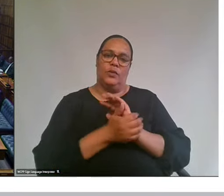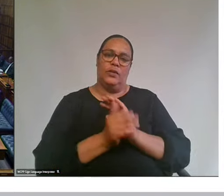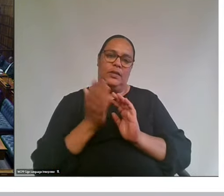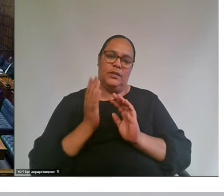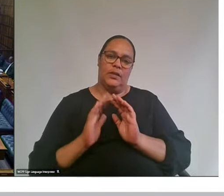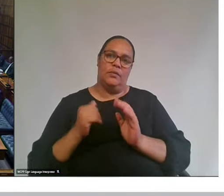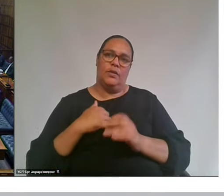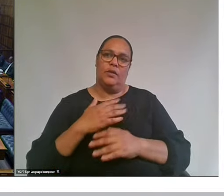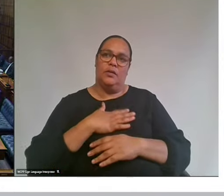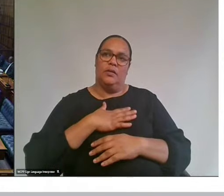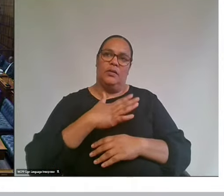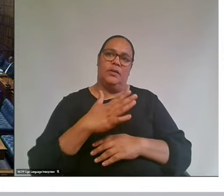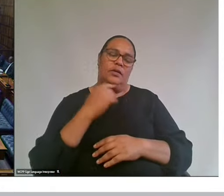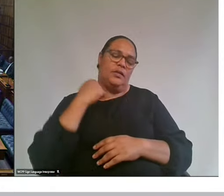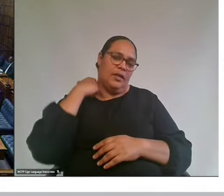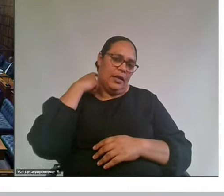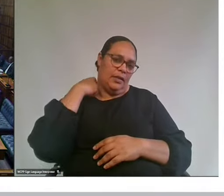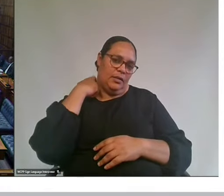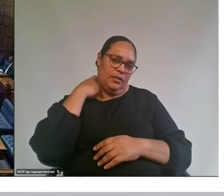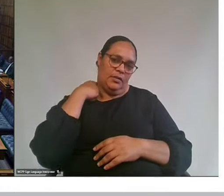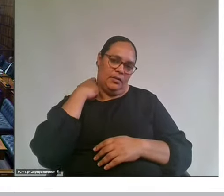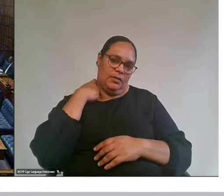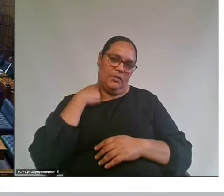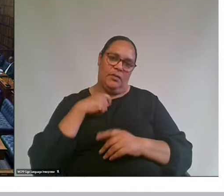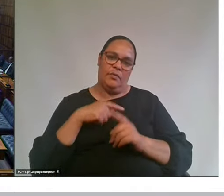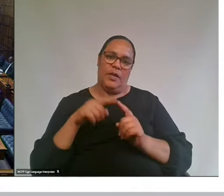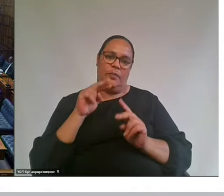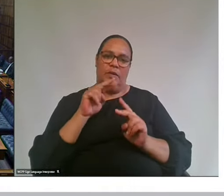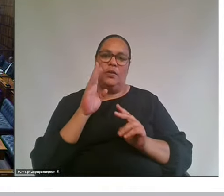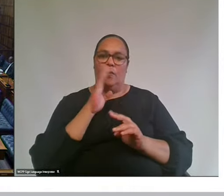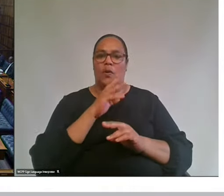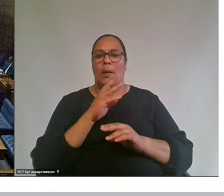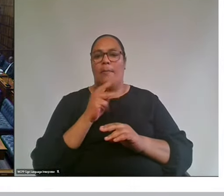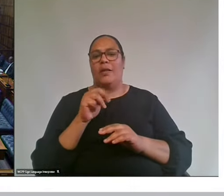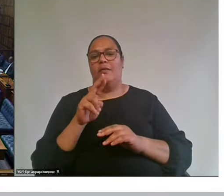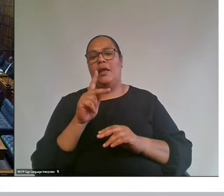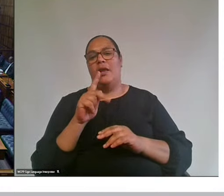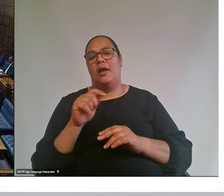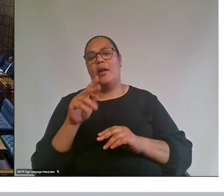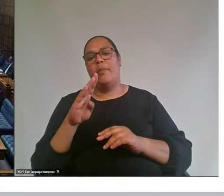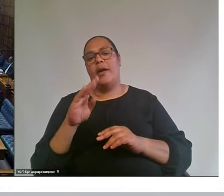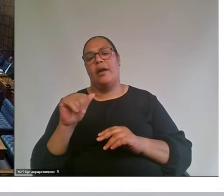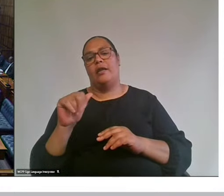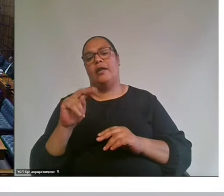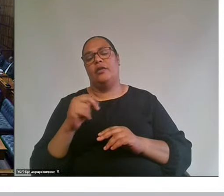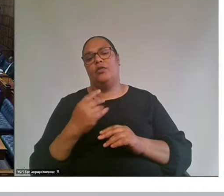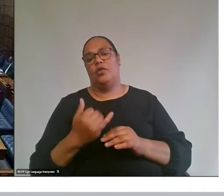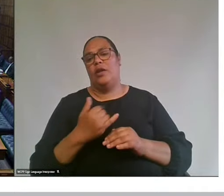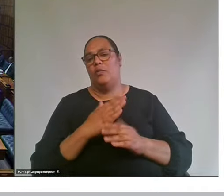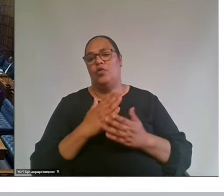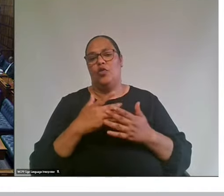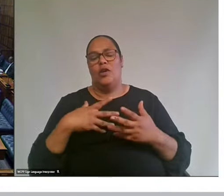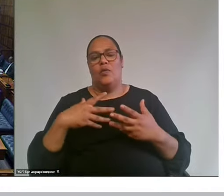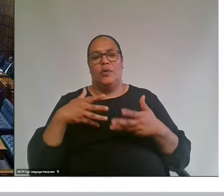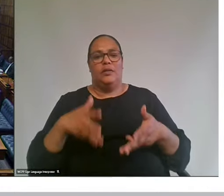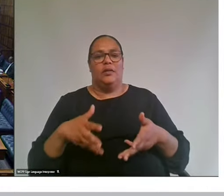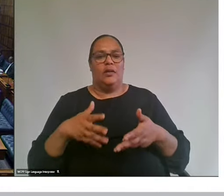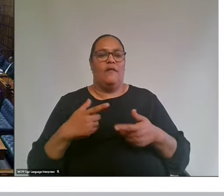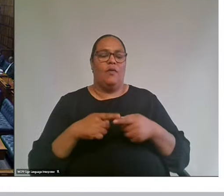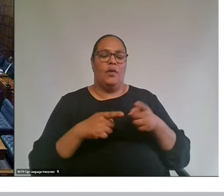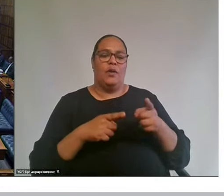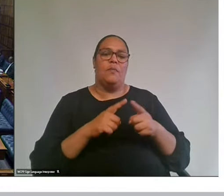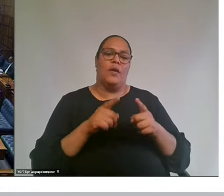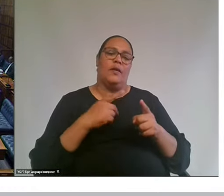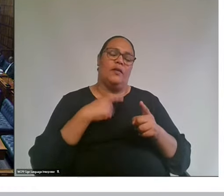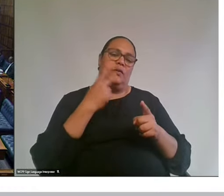appreciating what has been done um I don't see Mr laaban today I'm not sure who's standing in for him um but I